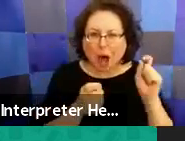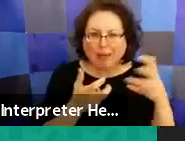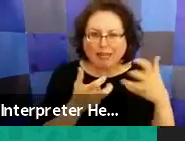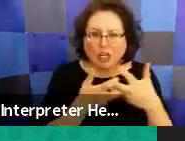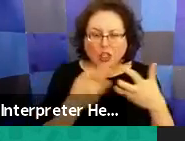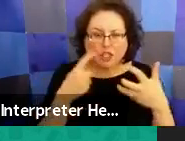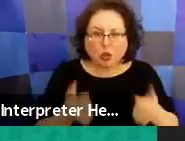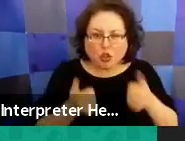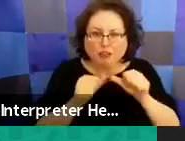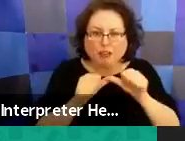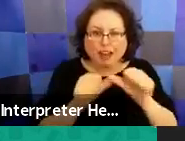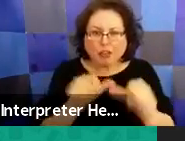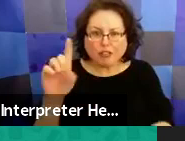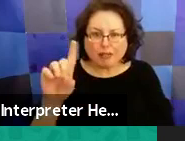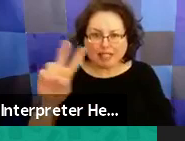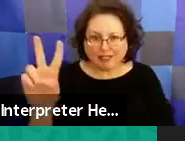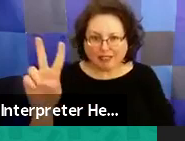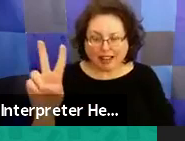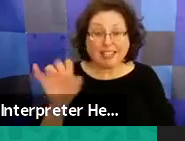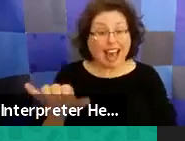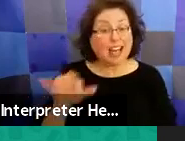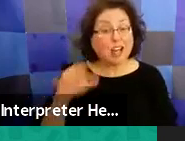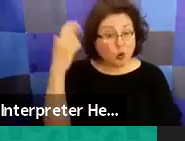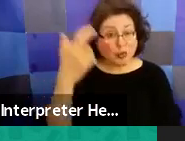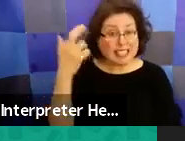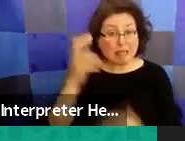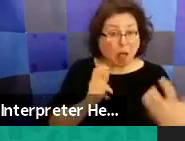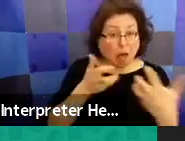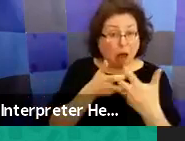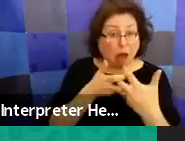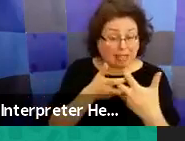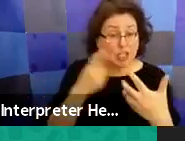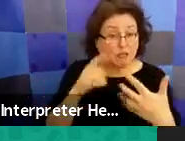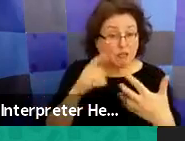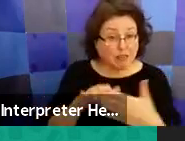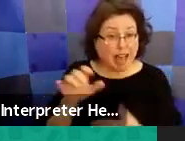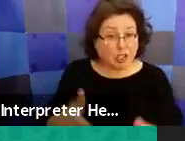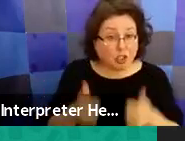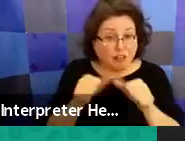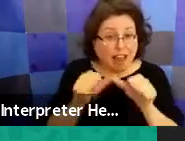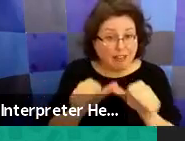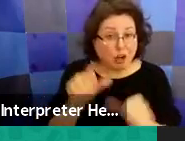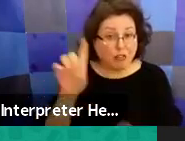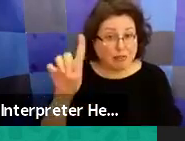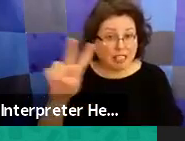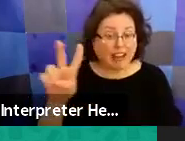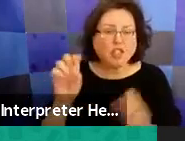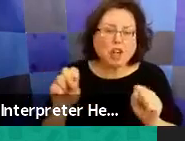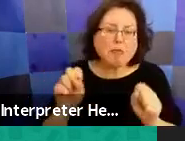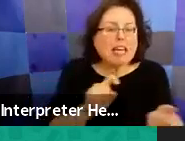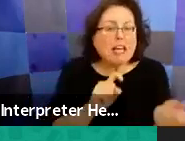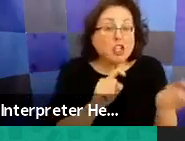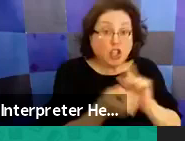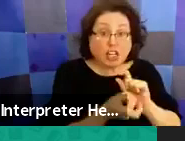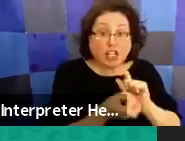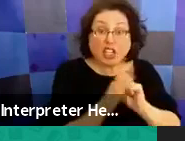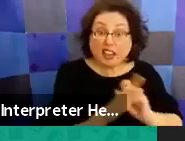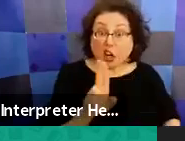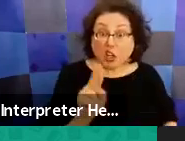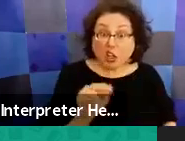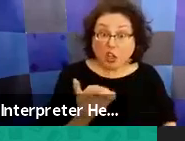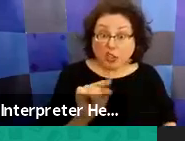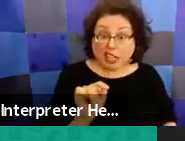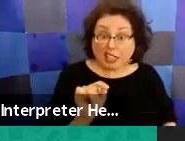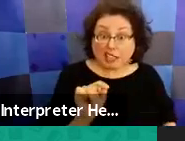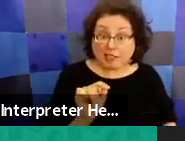domestic violence. A reasonable accommodation for a survivor of domestic violence could be something like changing the person's unit